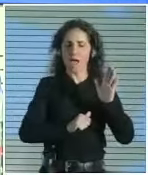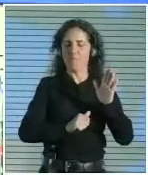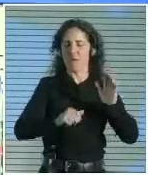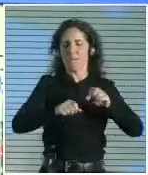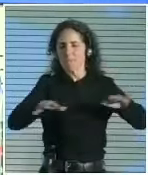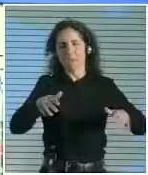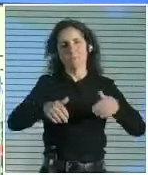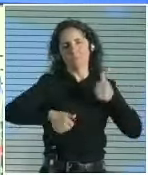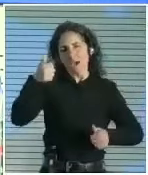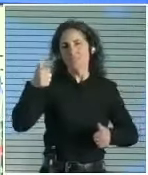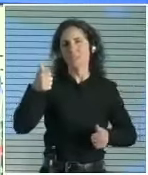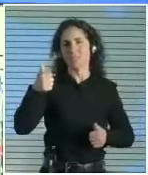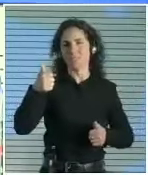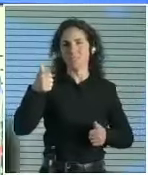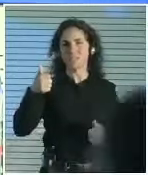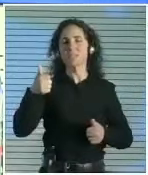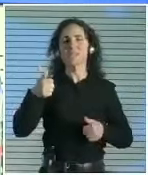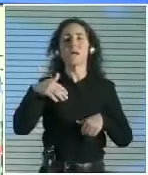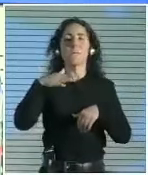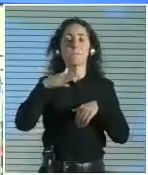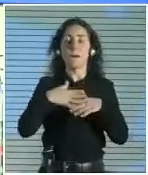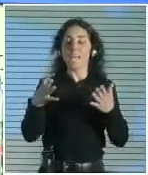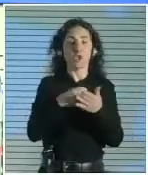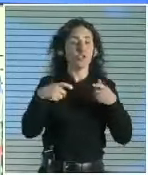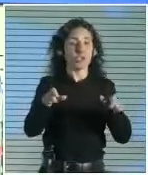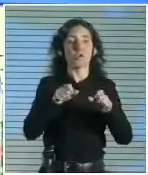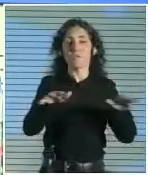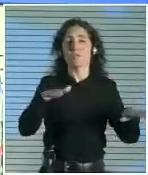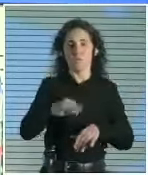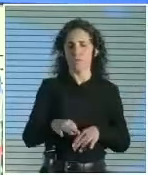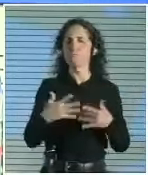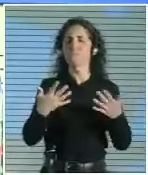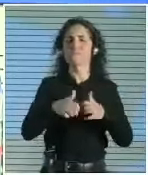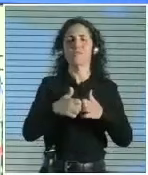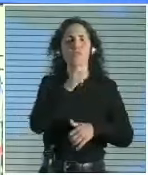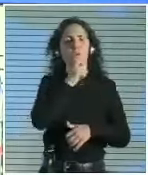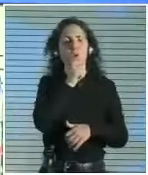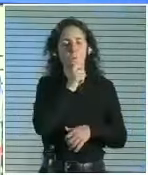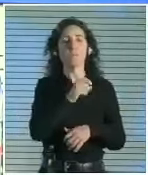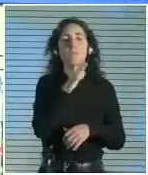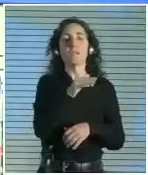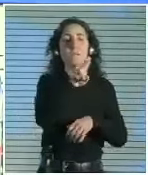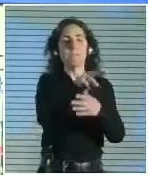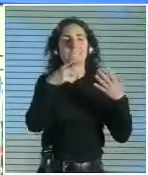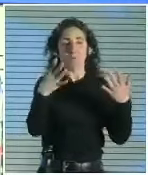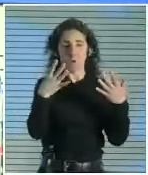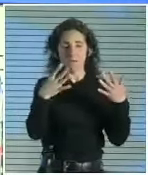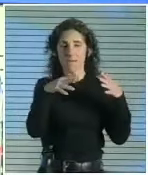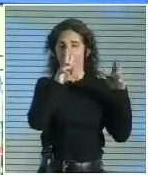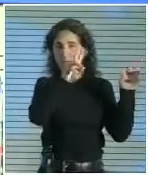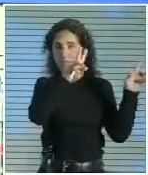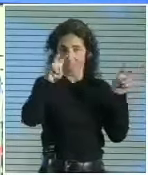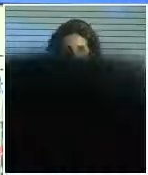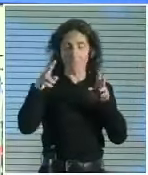work? So what we have done, we have identified 29 questions that look at 5 topics: renewable